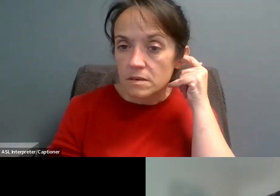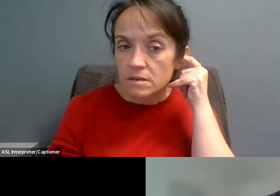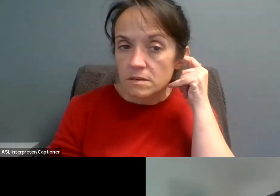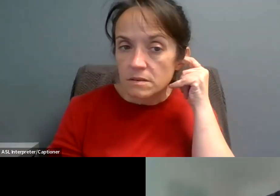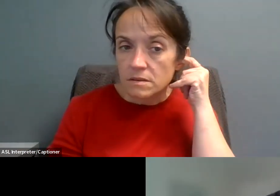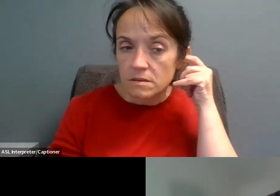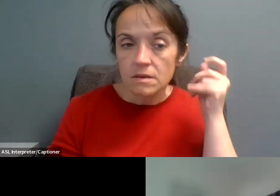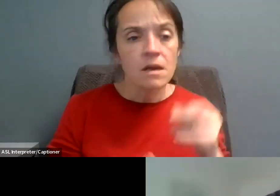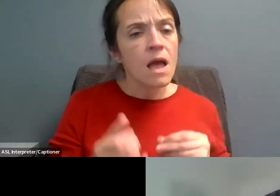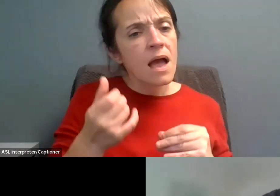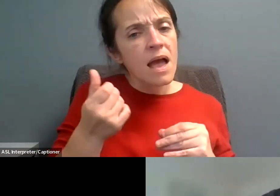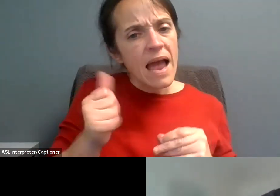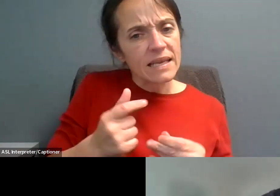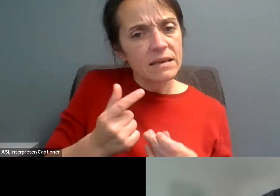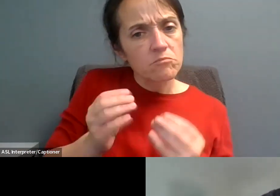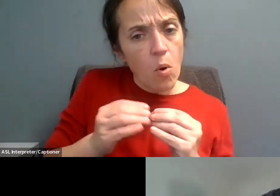in NRS?